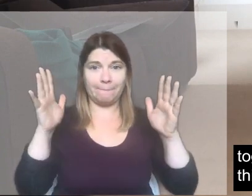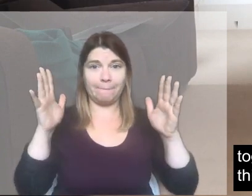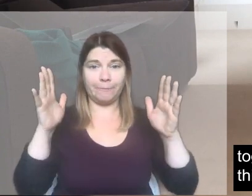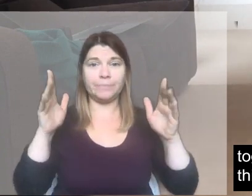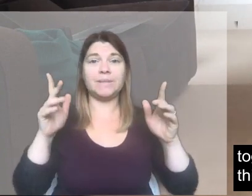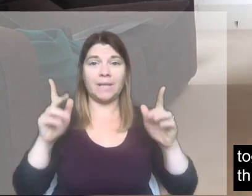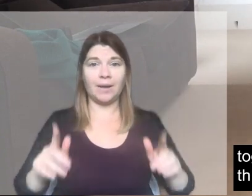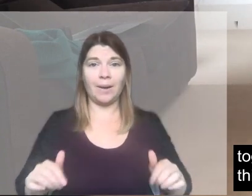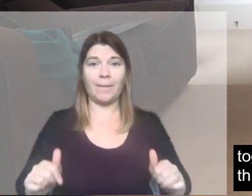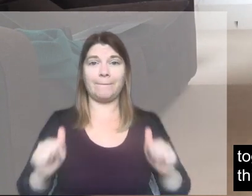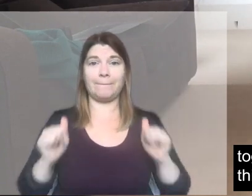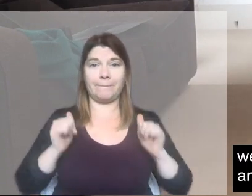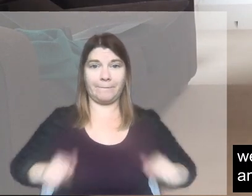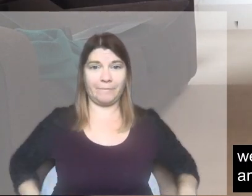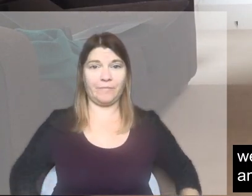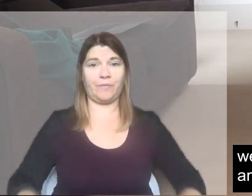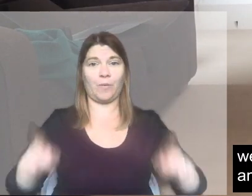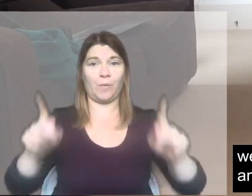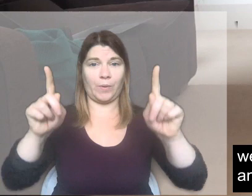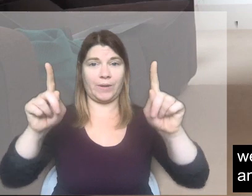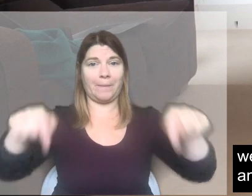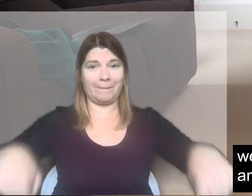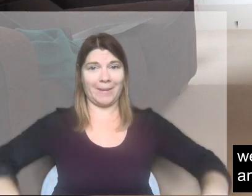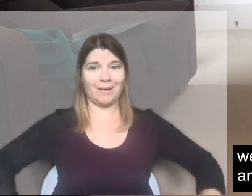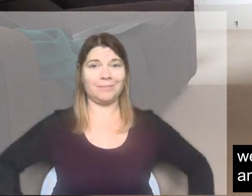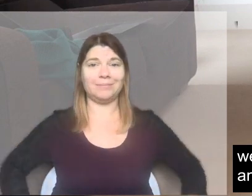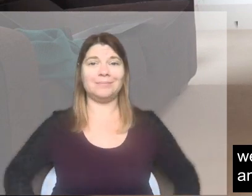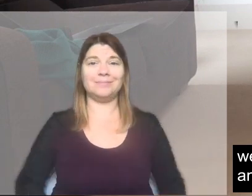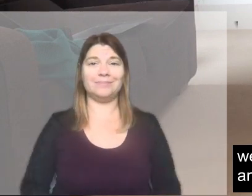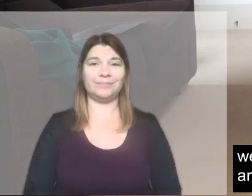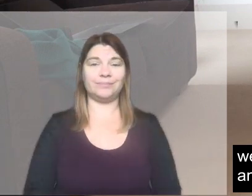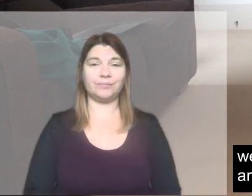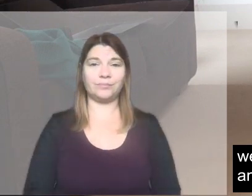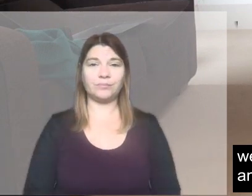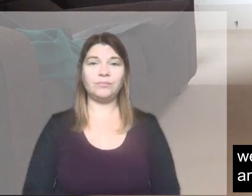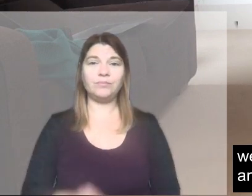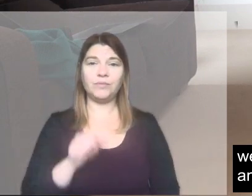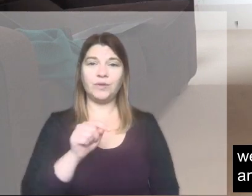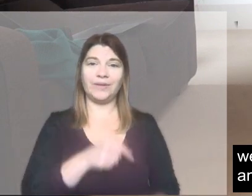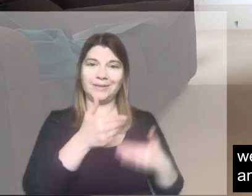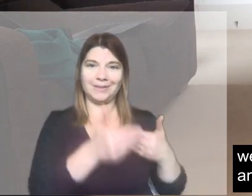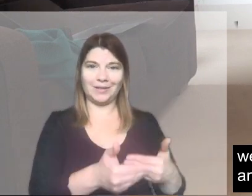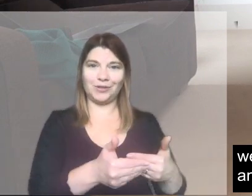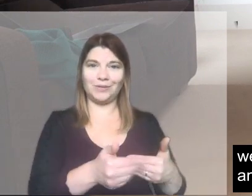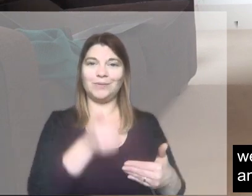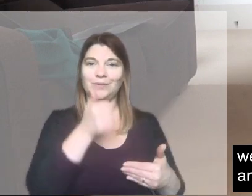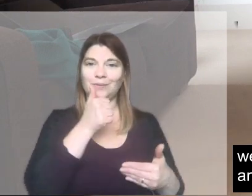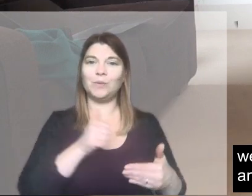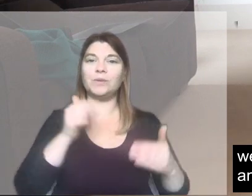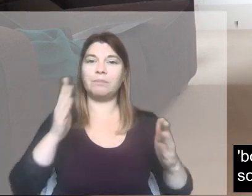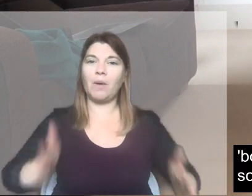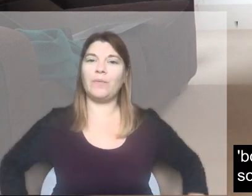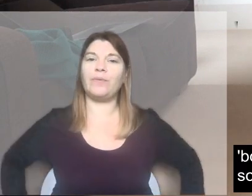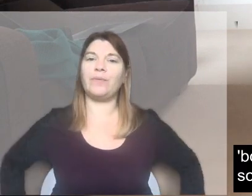Yeah, so this section is called both because we're swinging both of our arms forwards and backwards. Okay, so this is called both, and we're